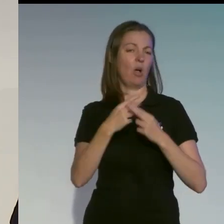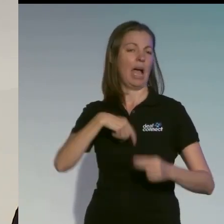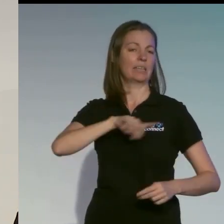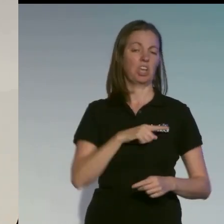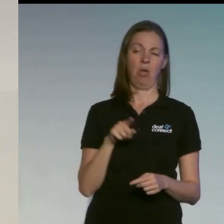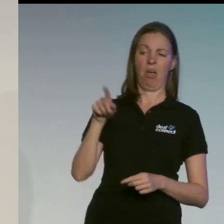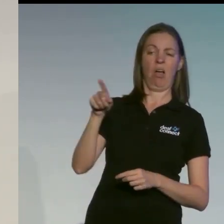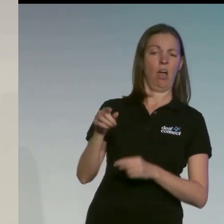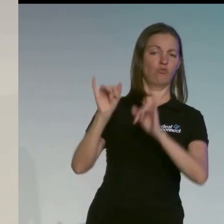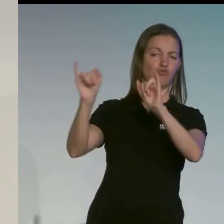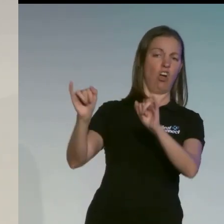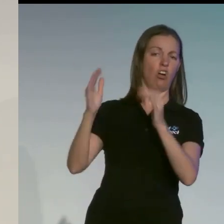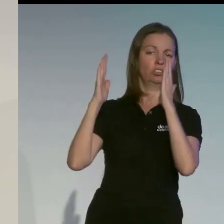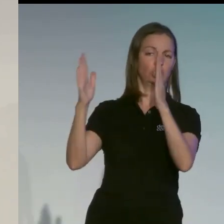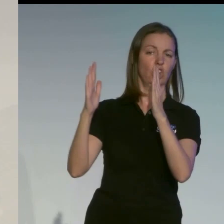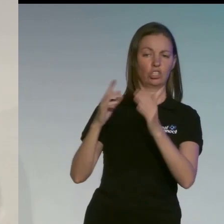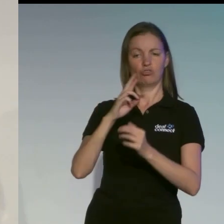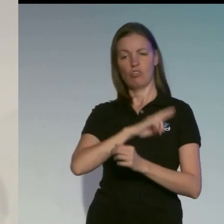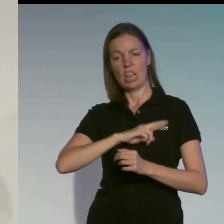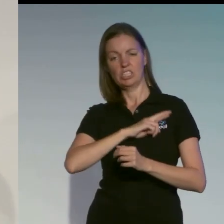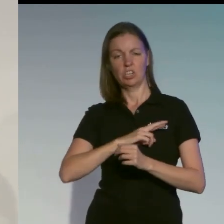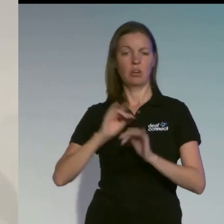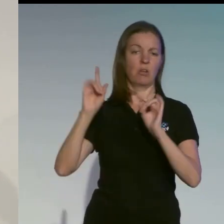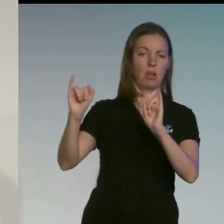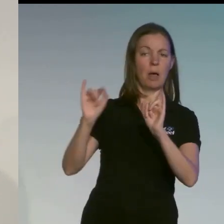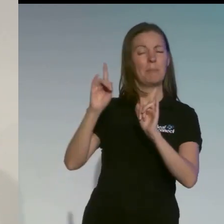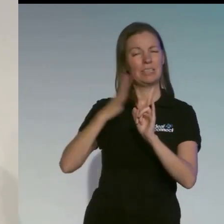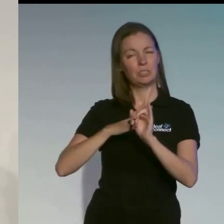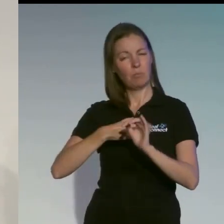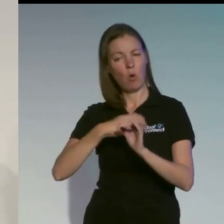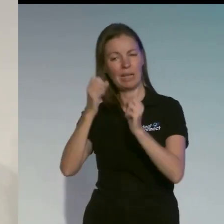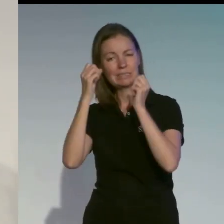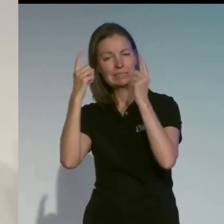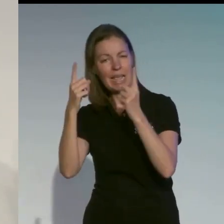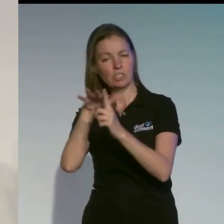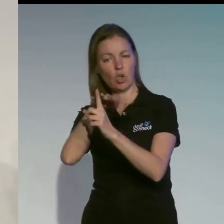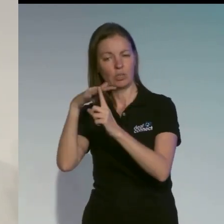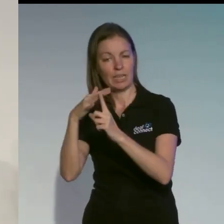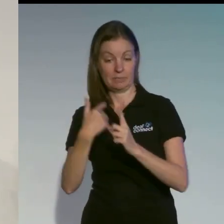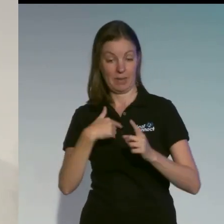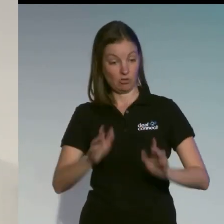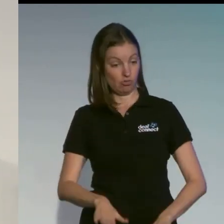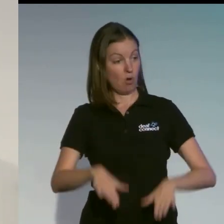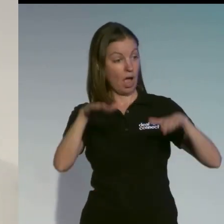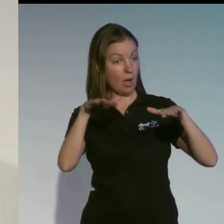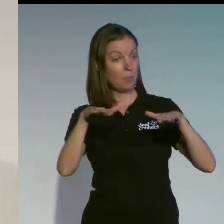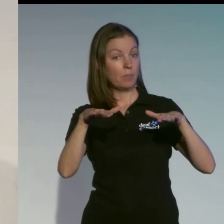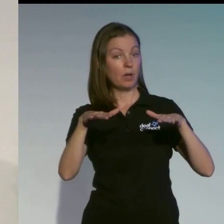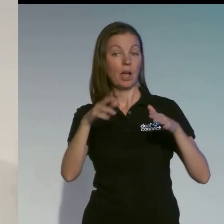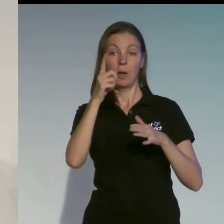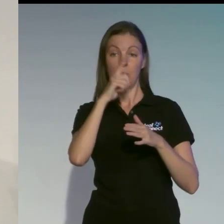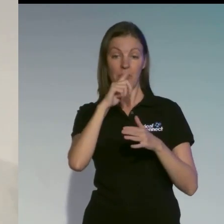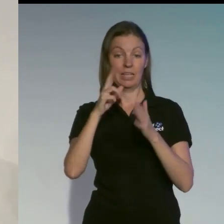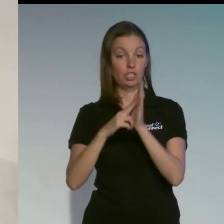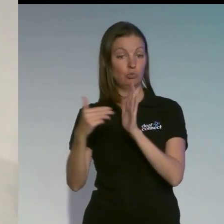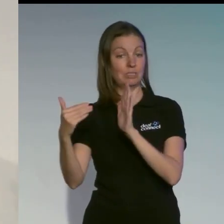wrong and archaic. But if you need to understand the role of the church and religion in a Pacific context, take my example for instance. I grew up, Pacific people in New Zealand